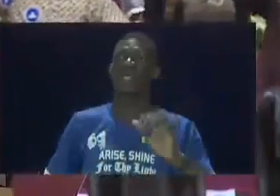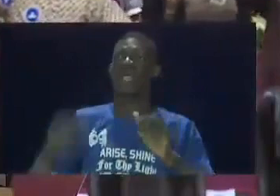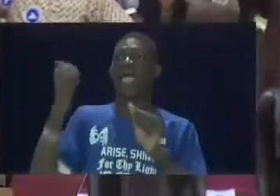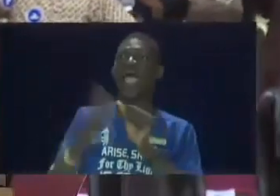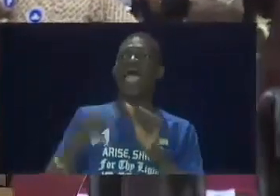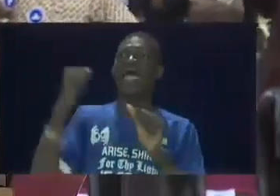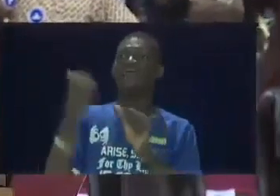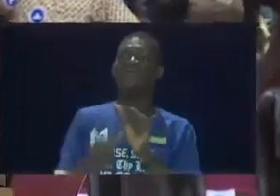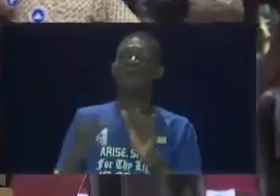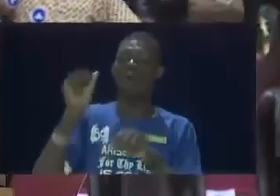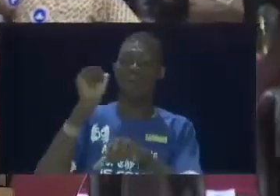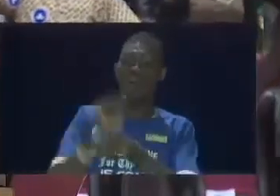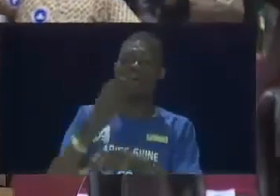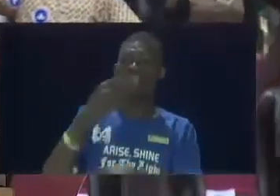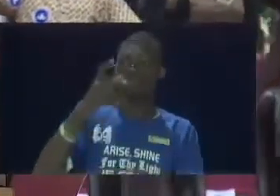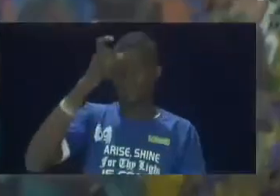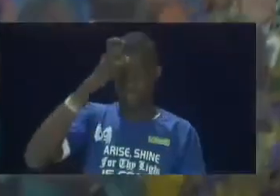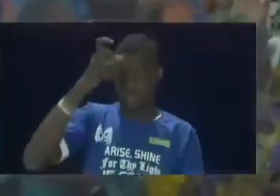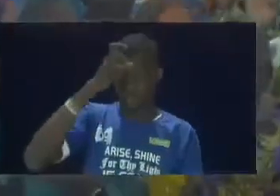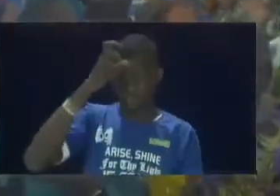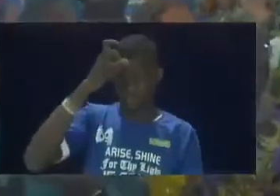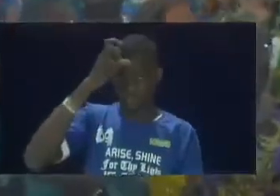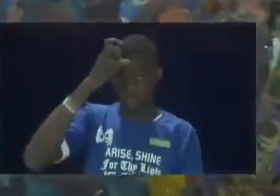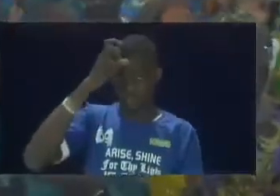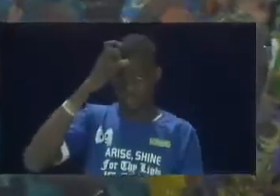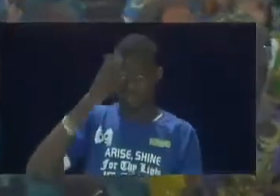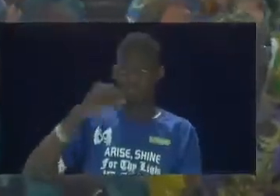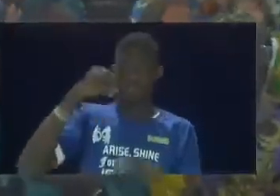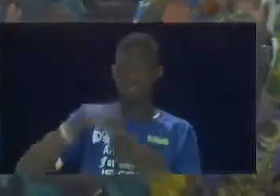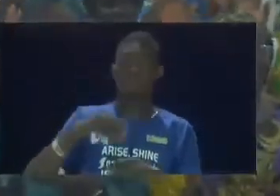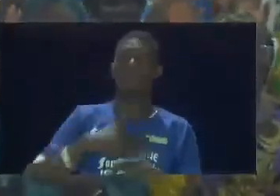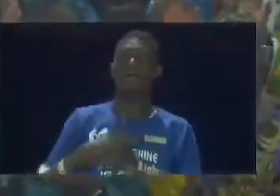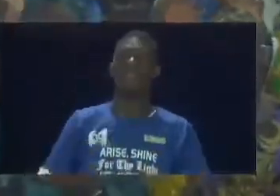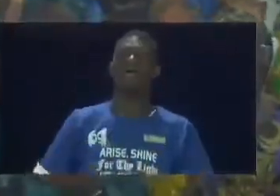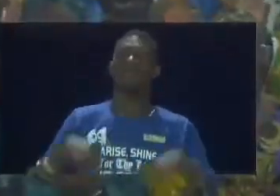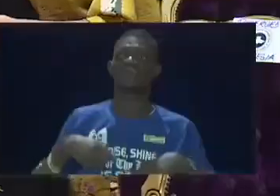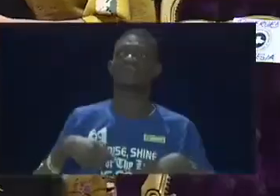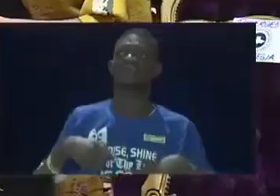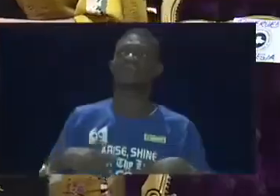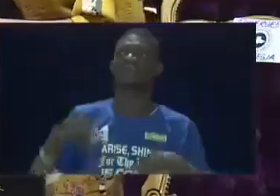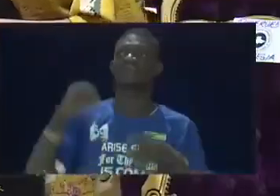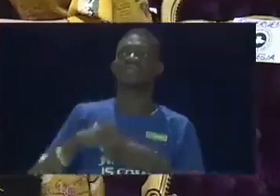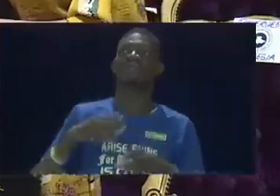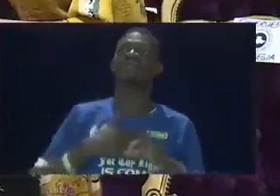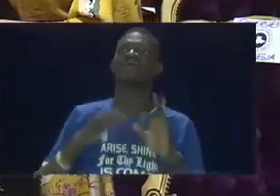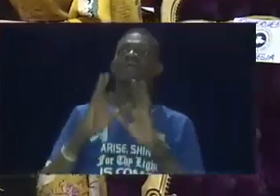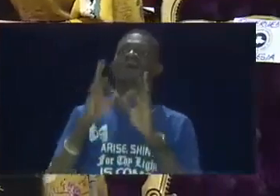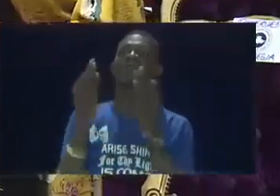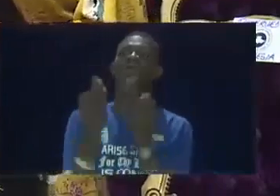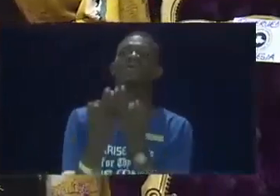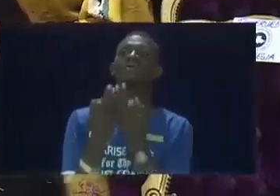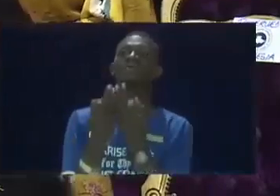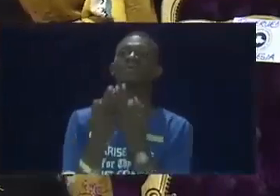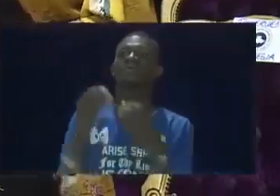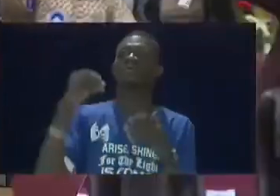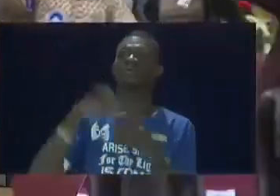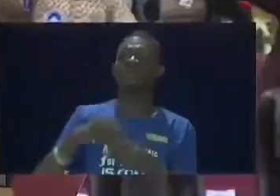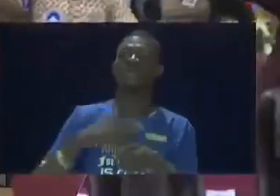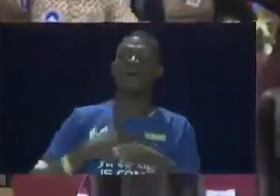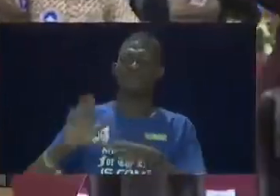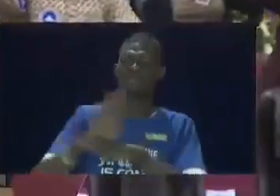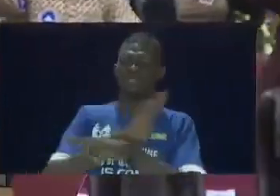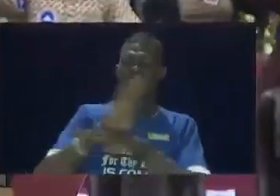every work of the devil in my life, in my family, in my